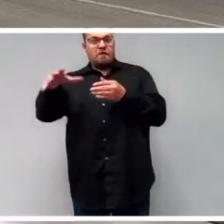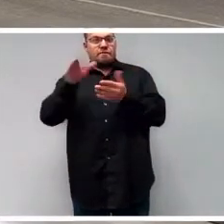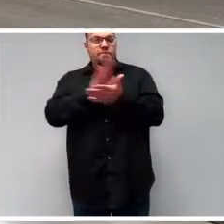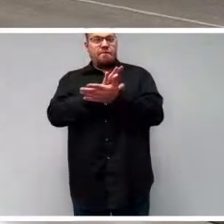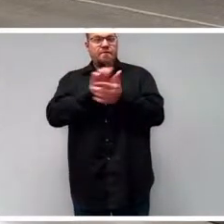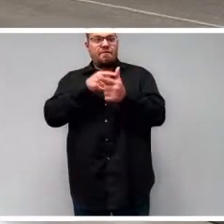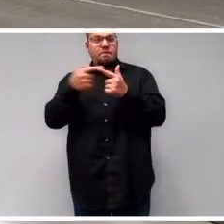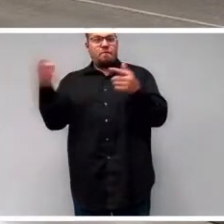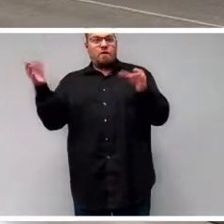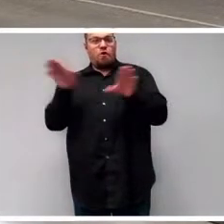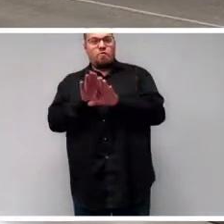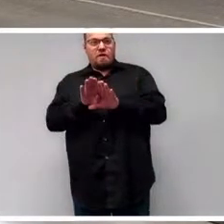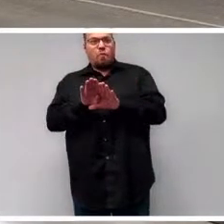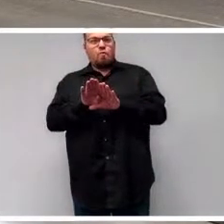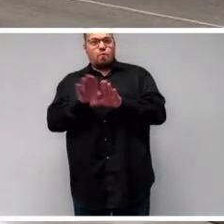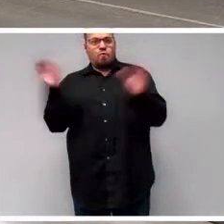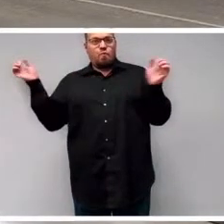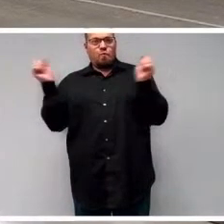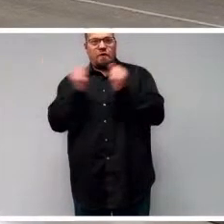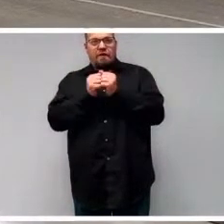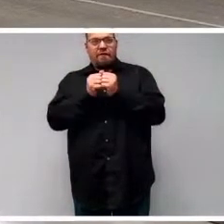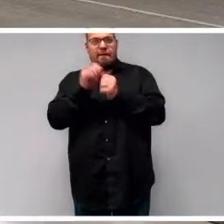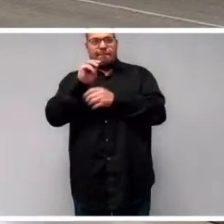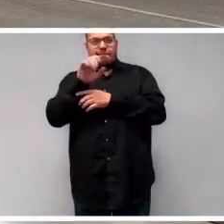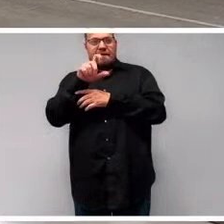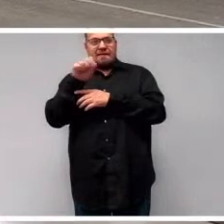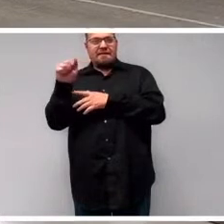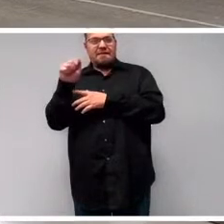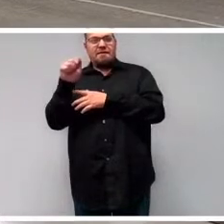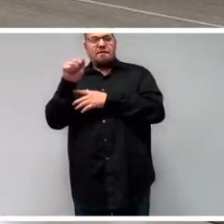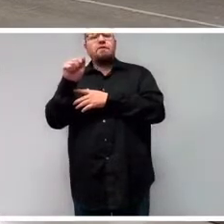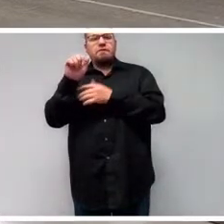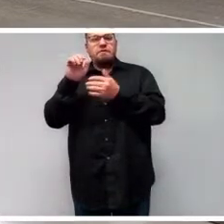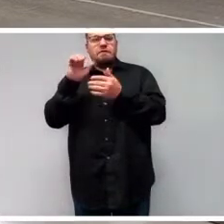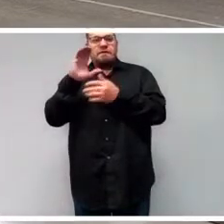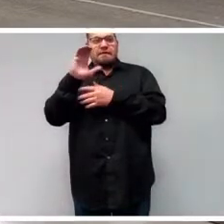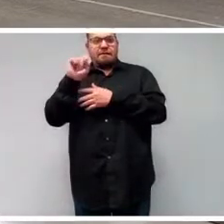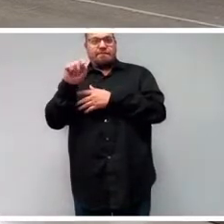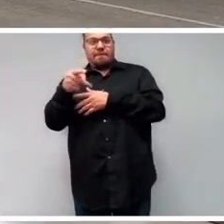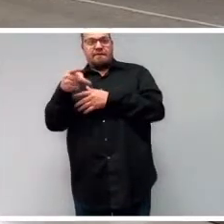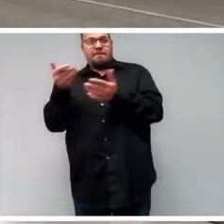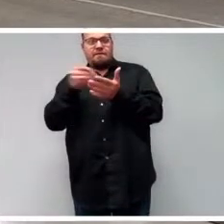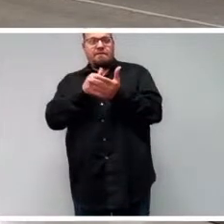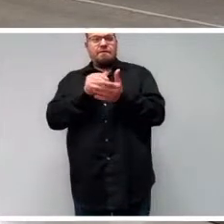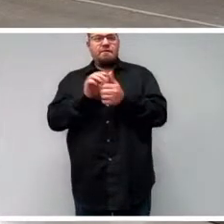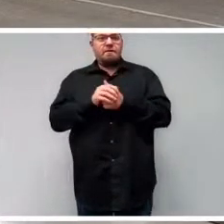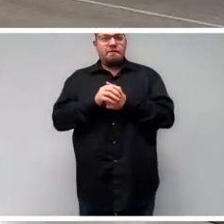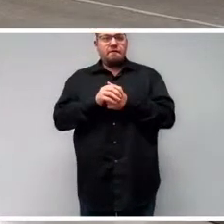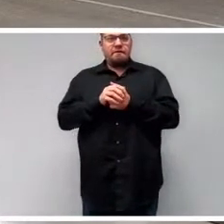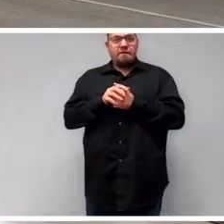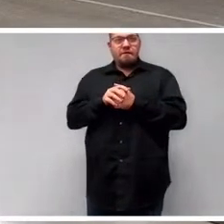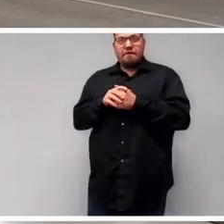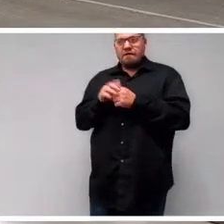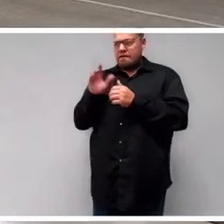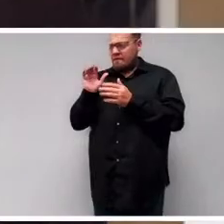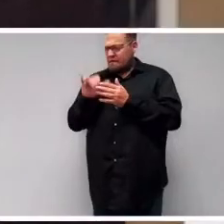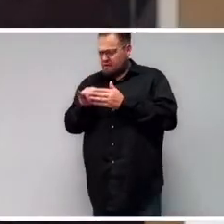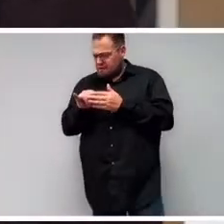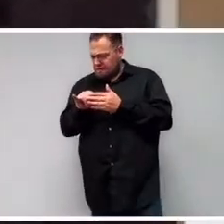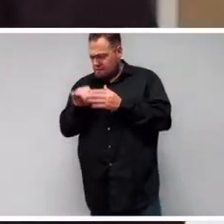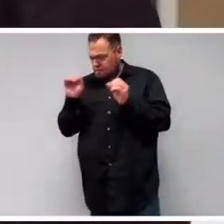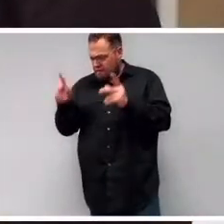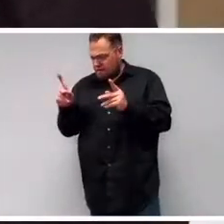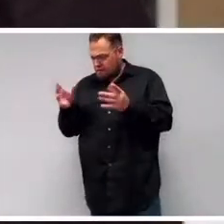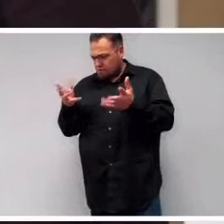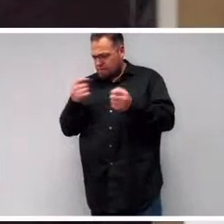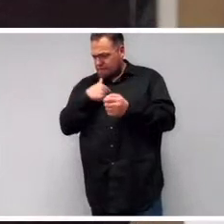out with Melissa and our community transition programs at the end. Director Hyatt, is that okay, or do you want me to ask your